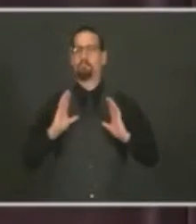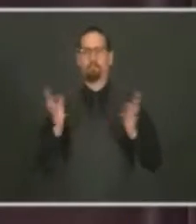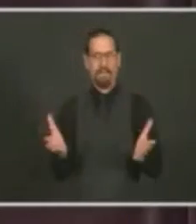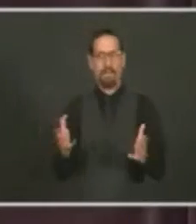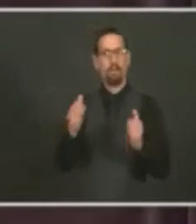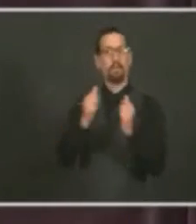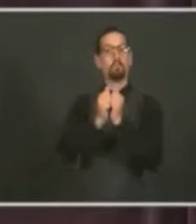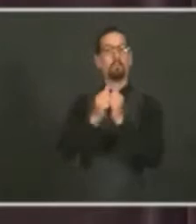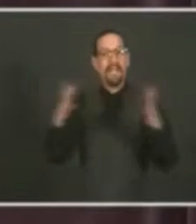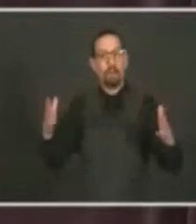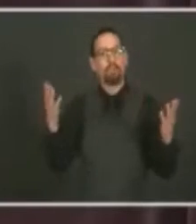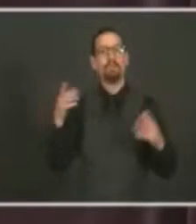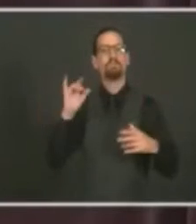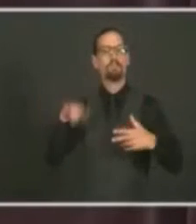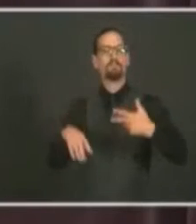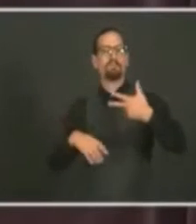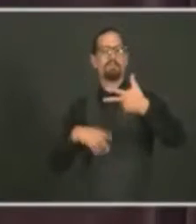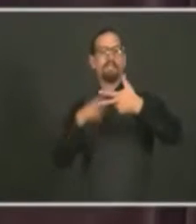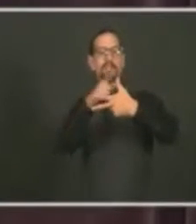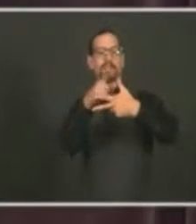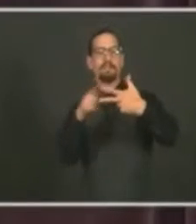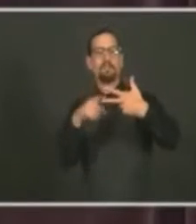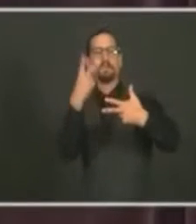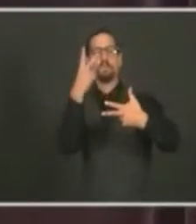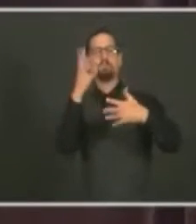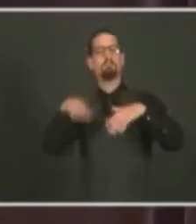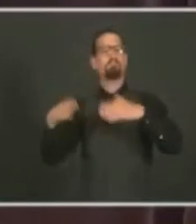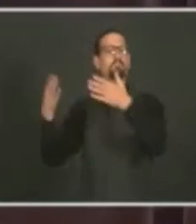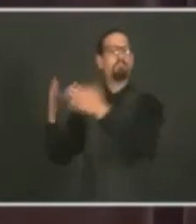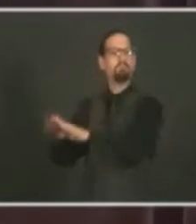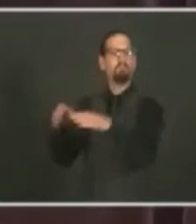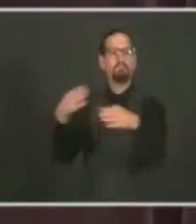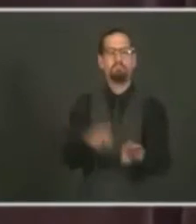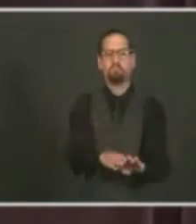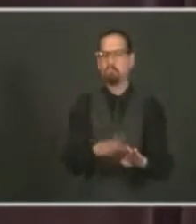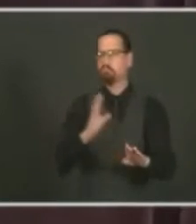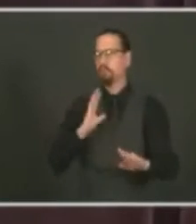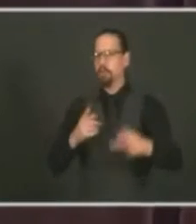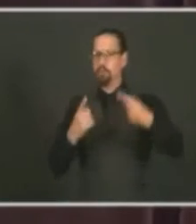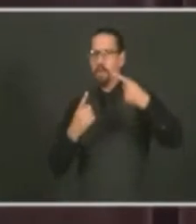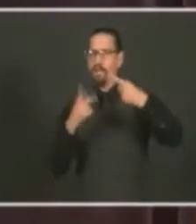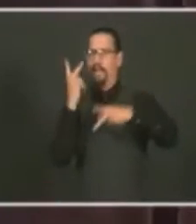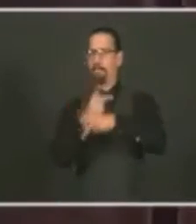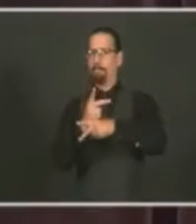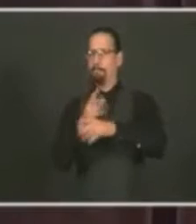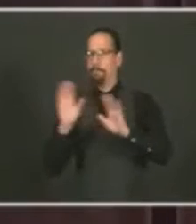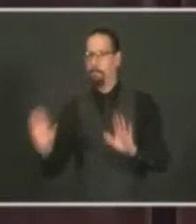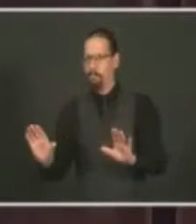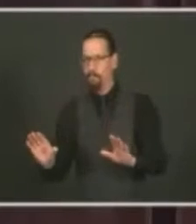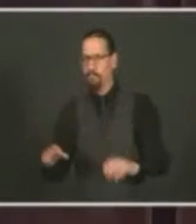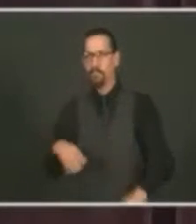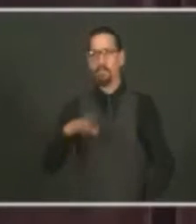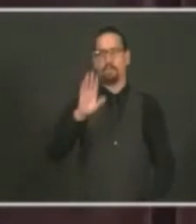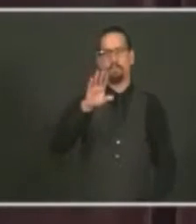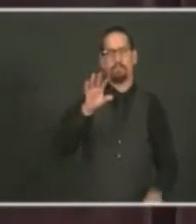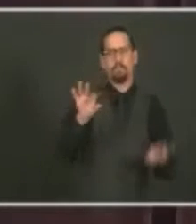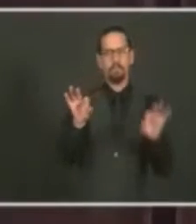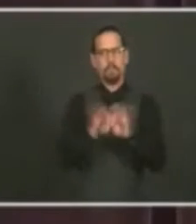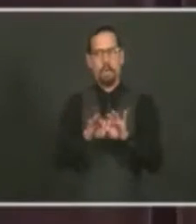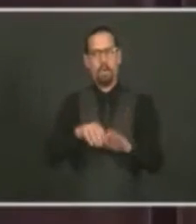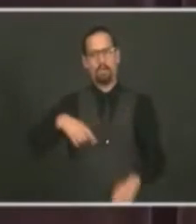of the puzzle that's critical is that the traditional hospitals throughout the state have had several months